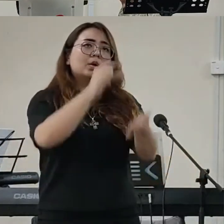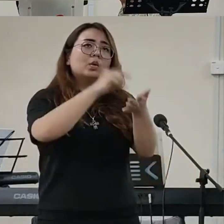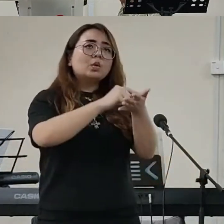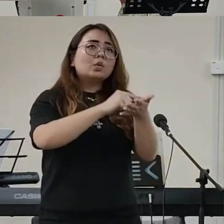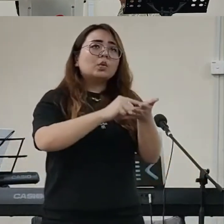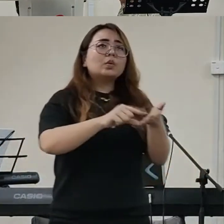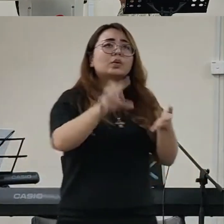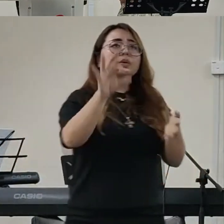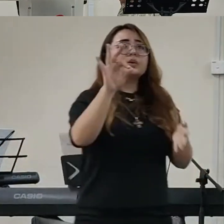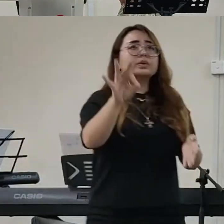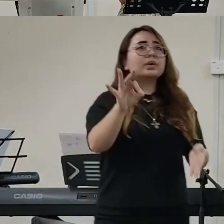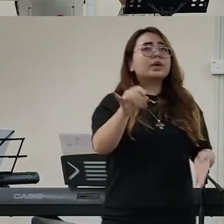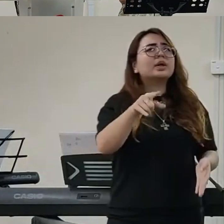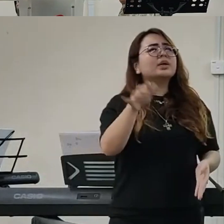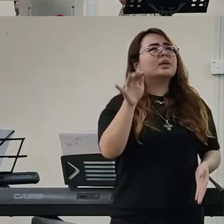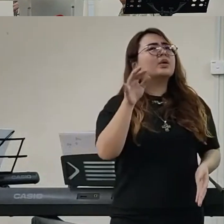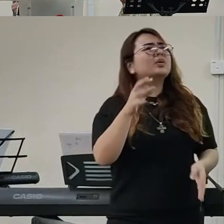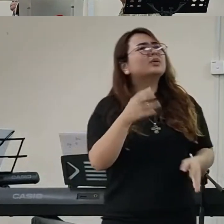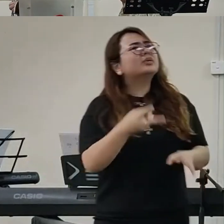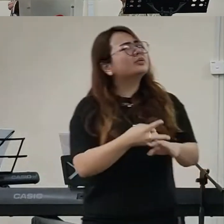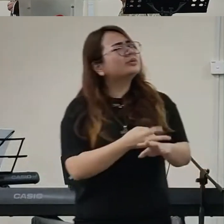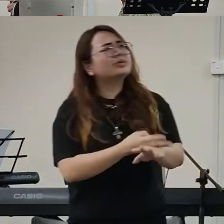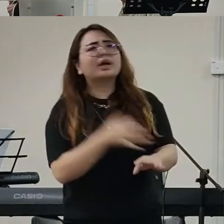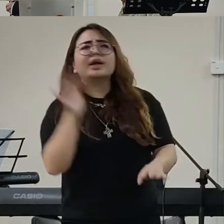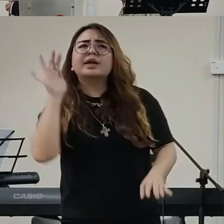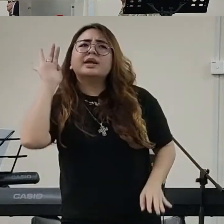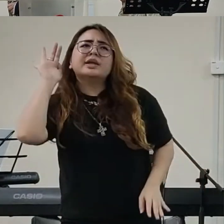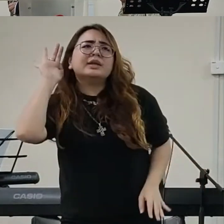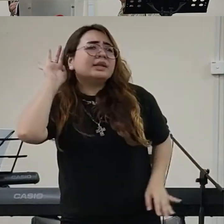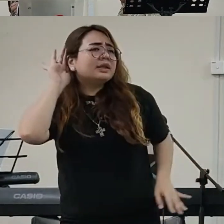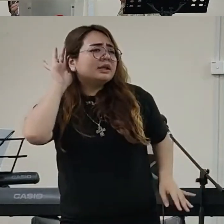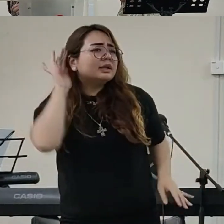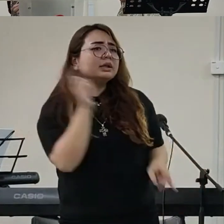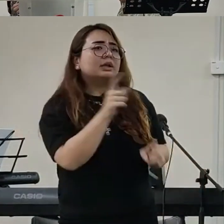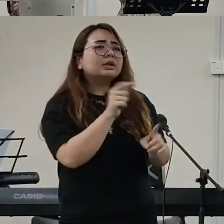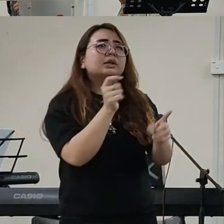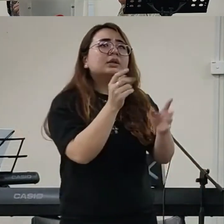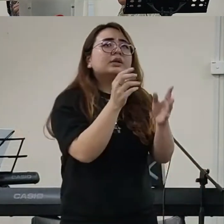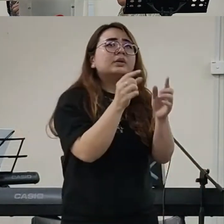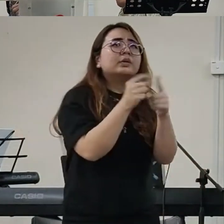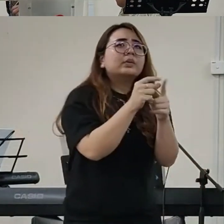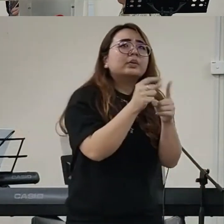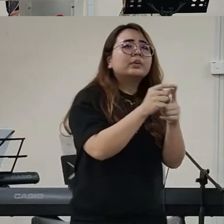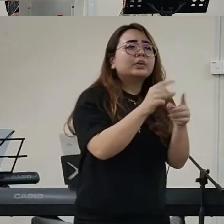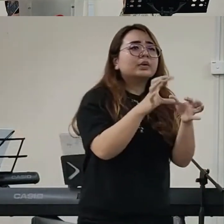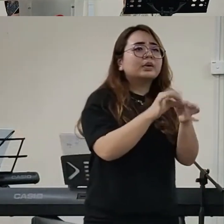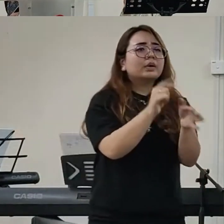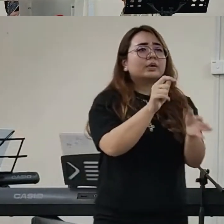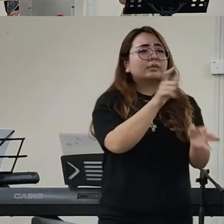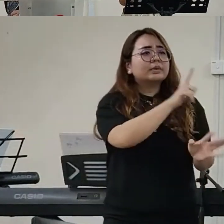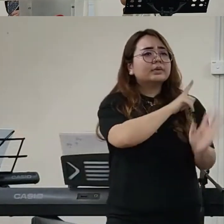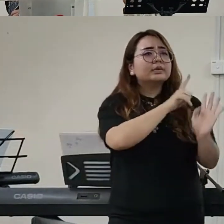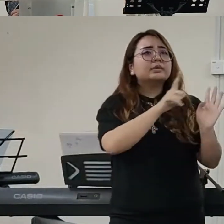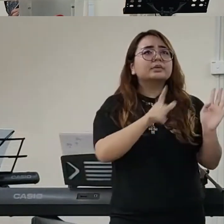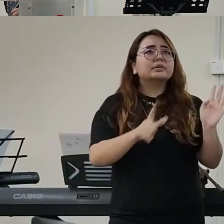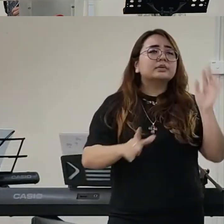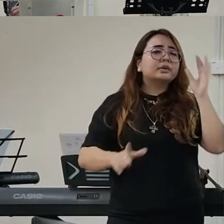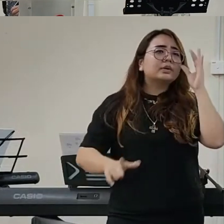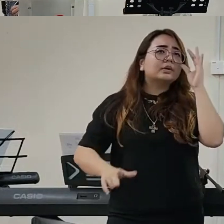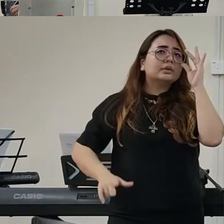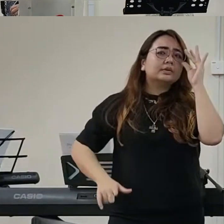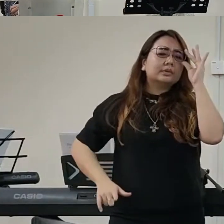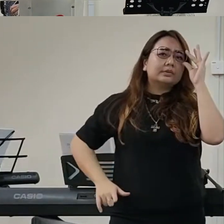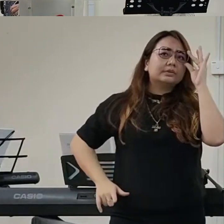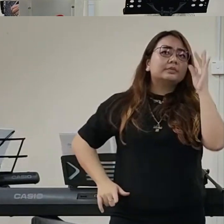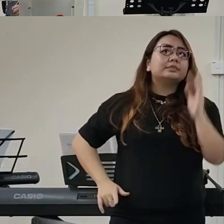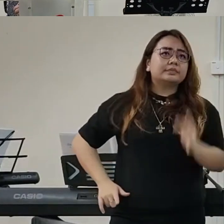the word of the Lord. Listen to what Reverend Ed is preaching this morning. That's what this verse 9